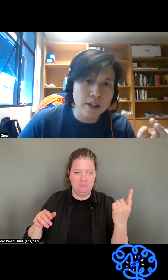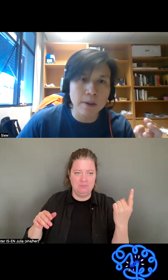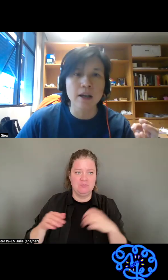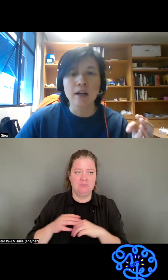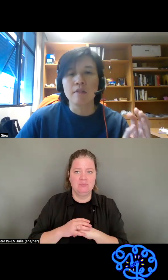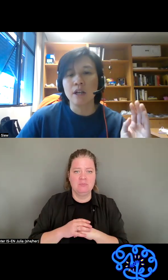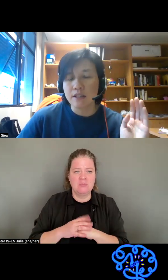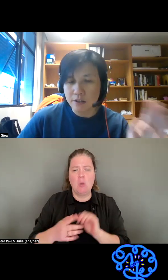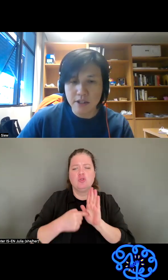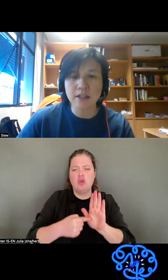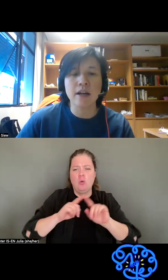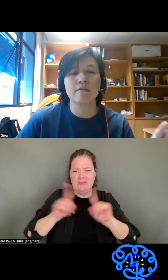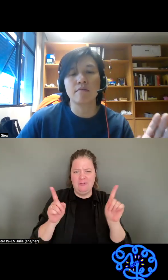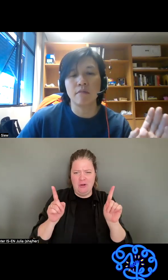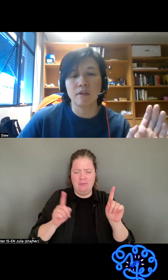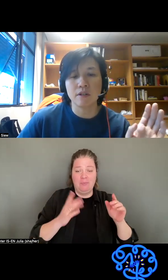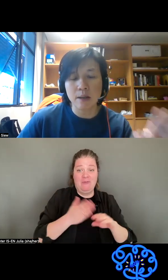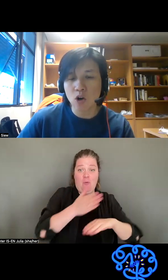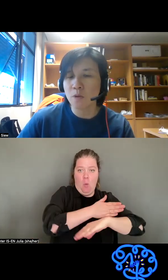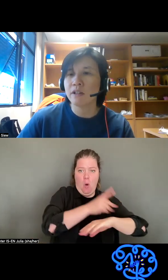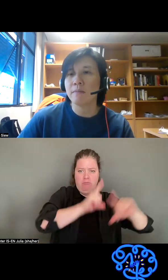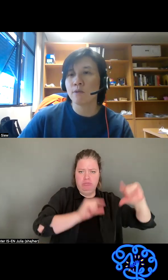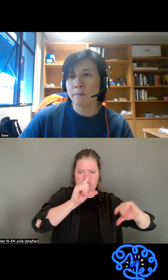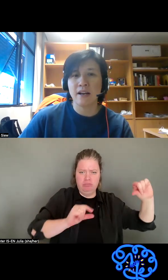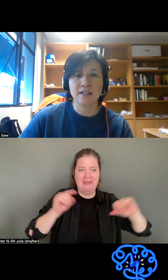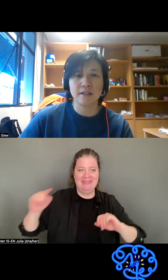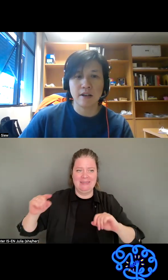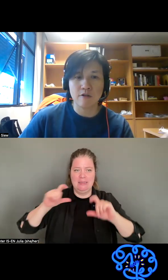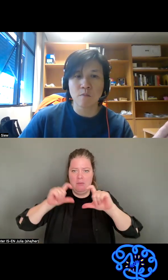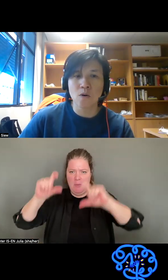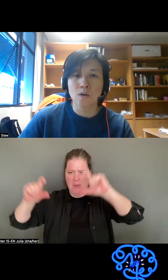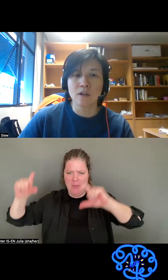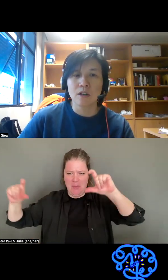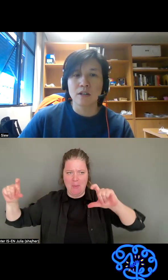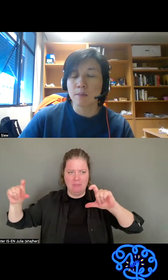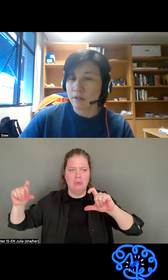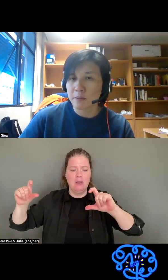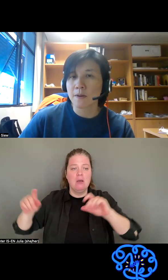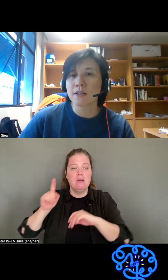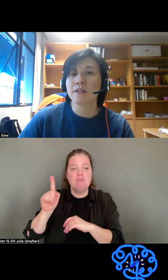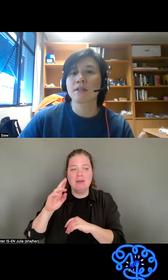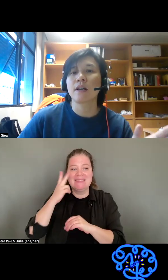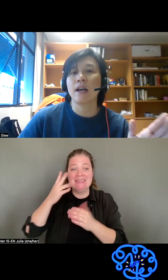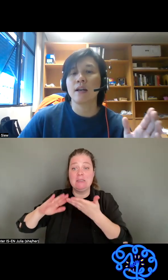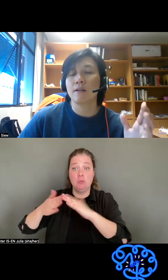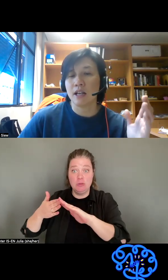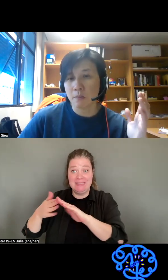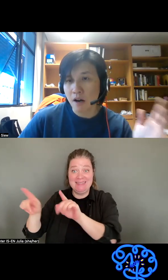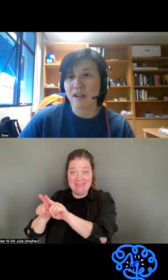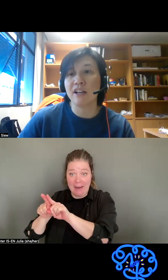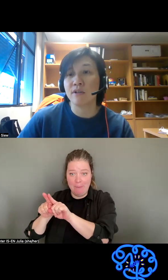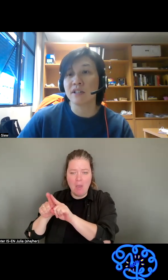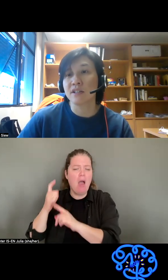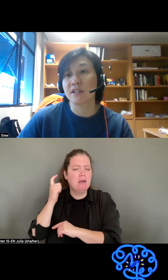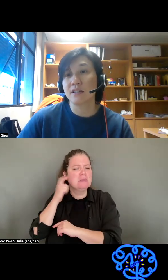slightly differently, but we still see that same community word pairs have more similar responses, and as